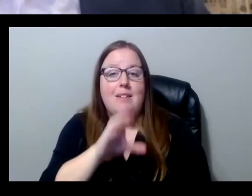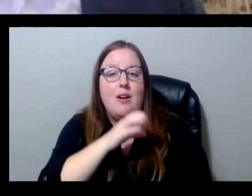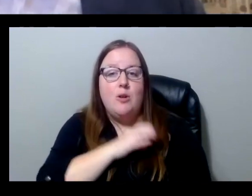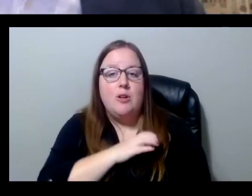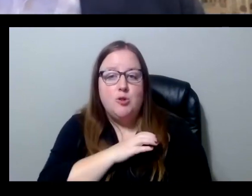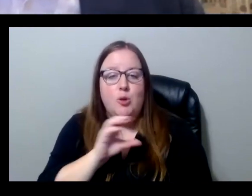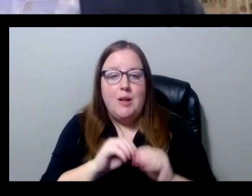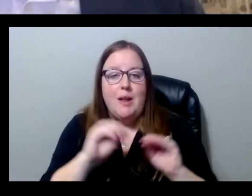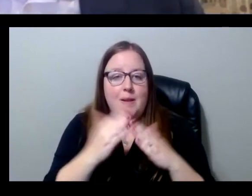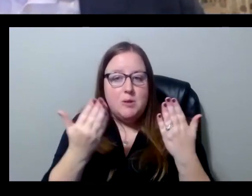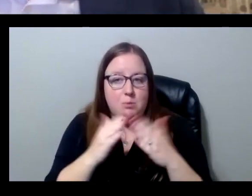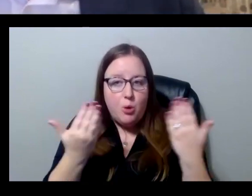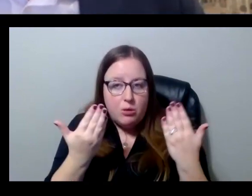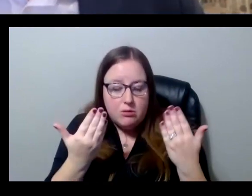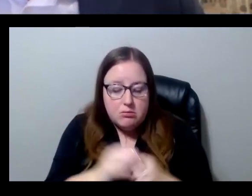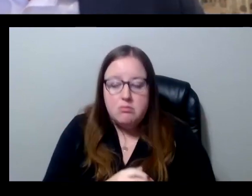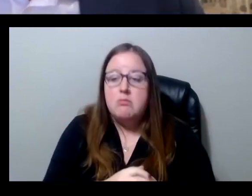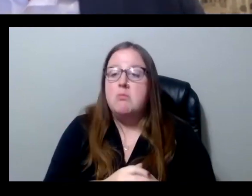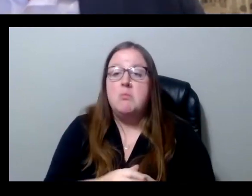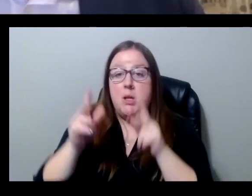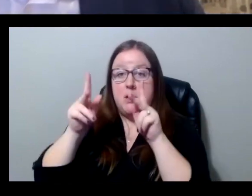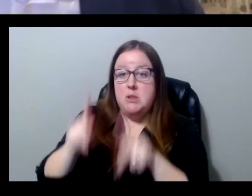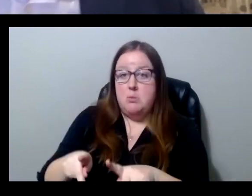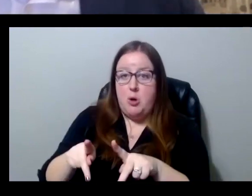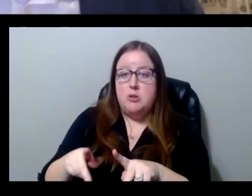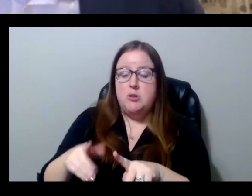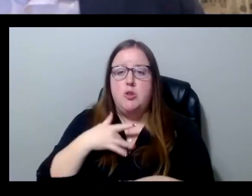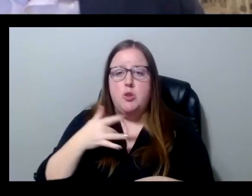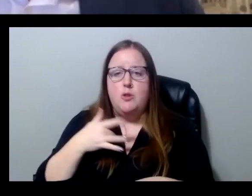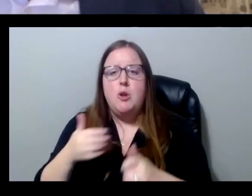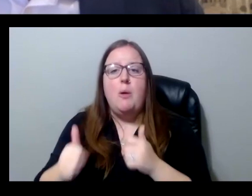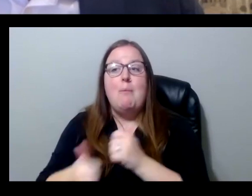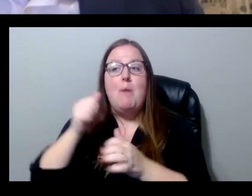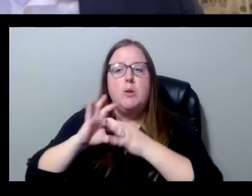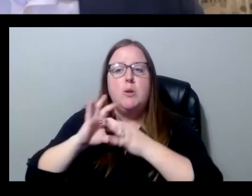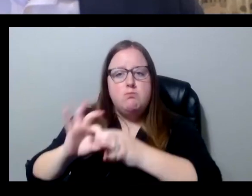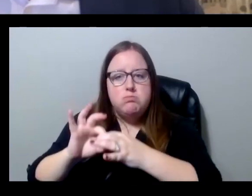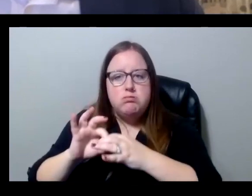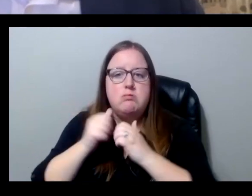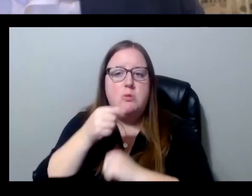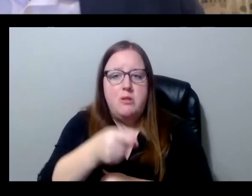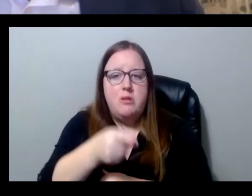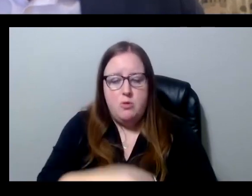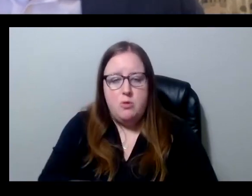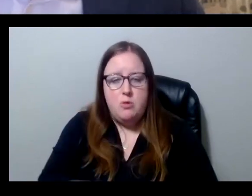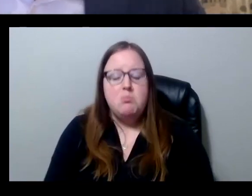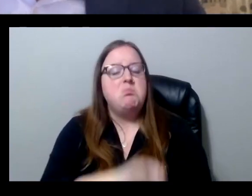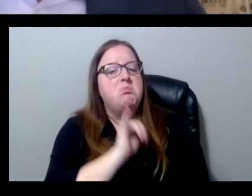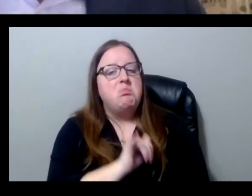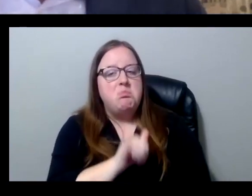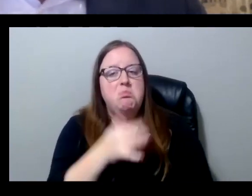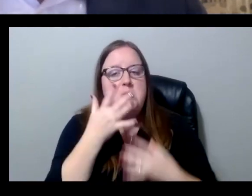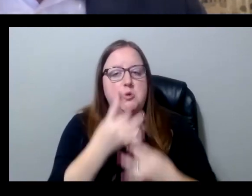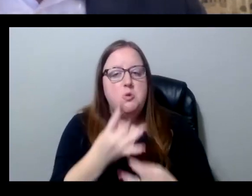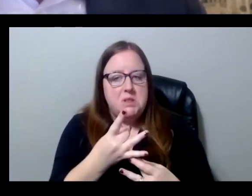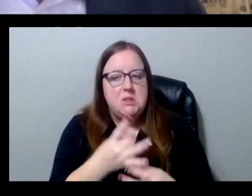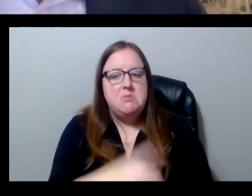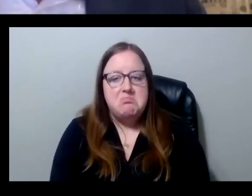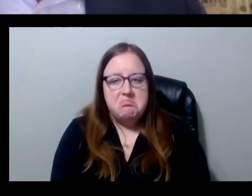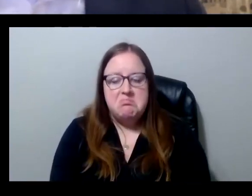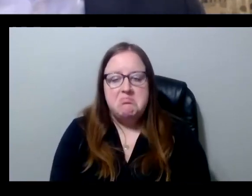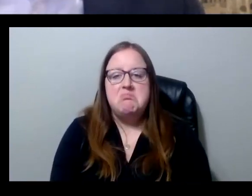make sure that it was not all despair and tragedy, because for many survivors, it is not. Now,